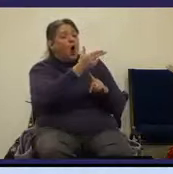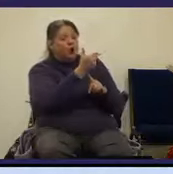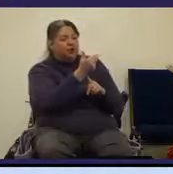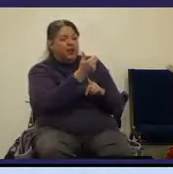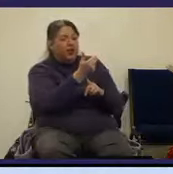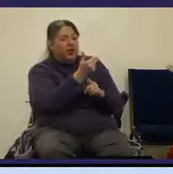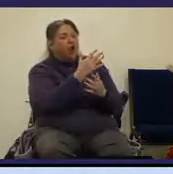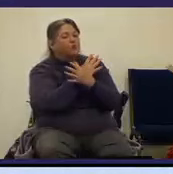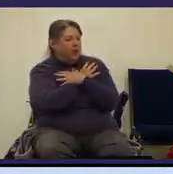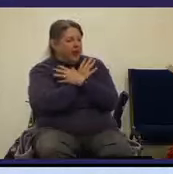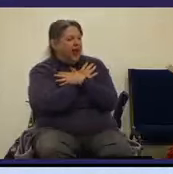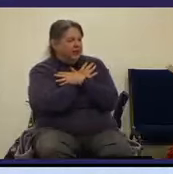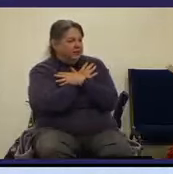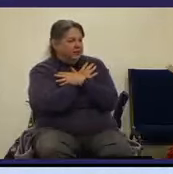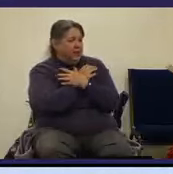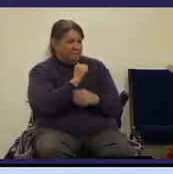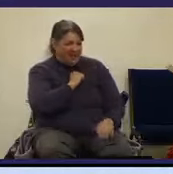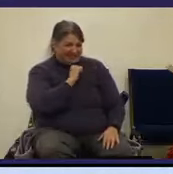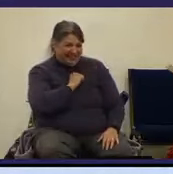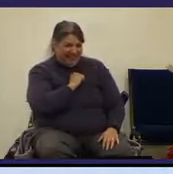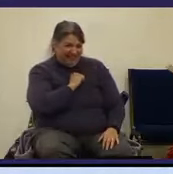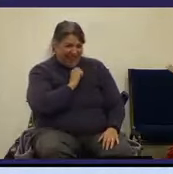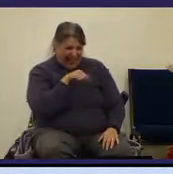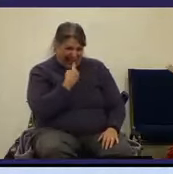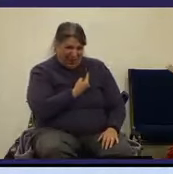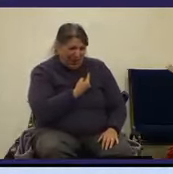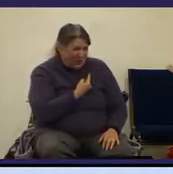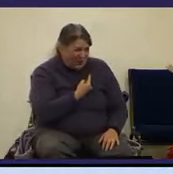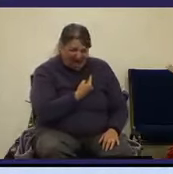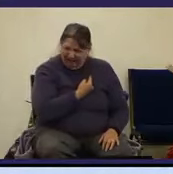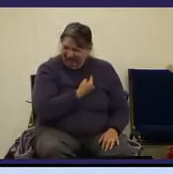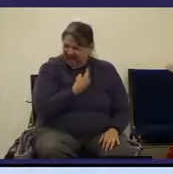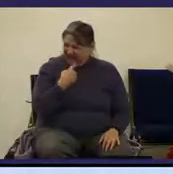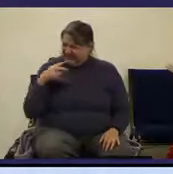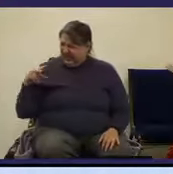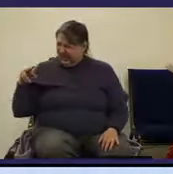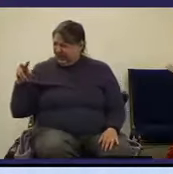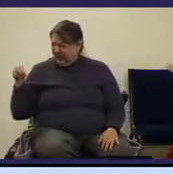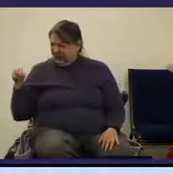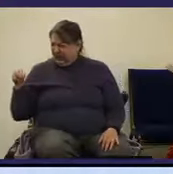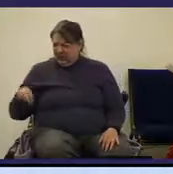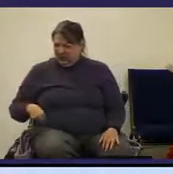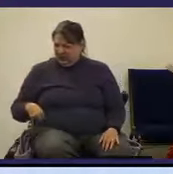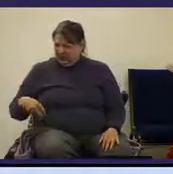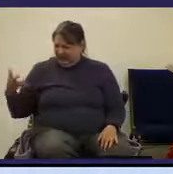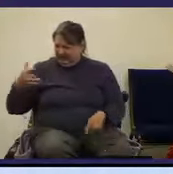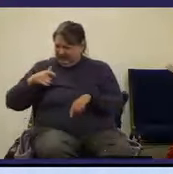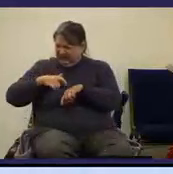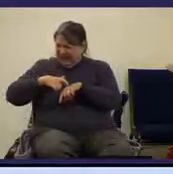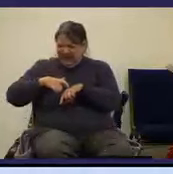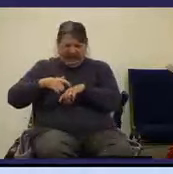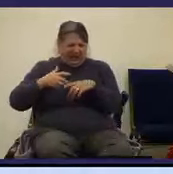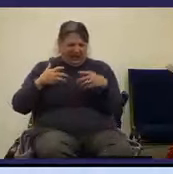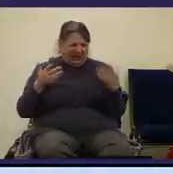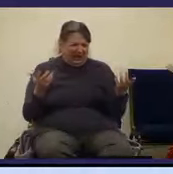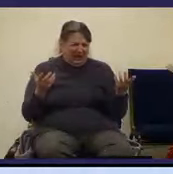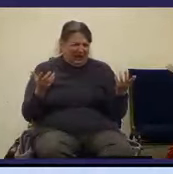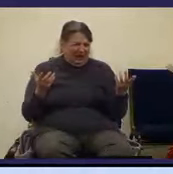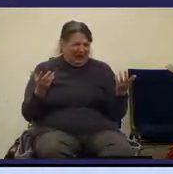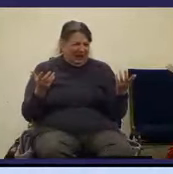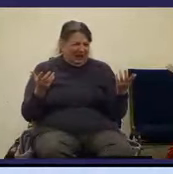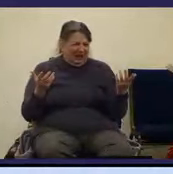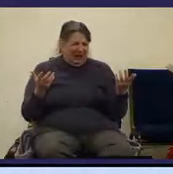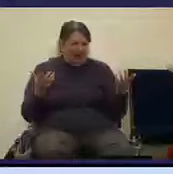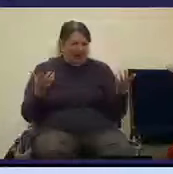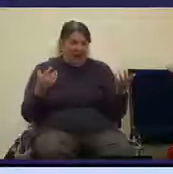for a little while, for a couple of days. And I thought it was a waste of time because I'm going to do there what I was going to do here, read, study, and things like